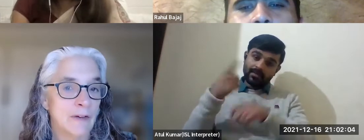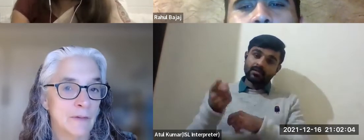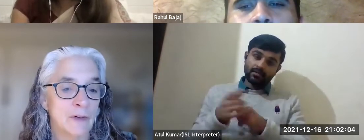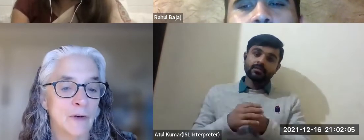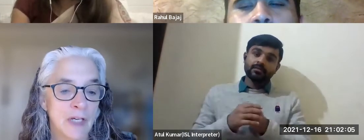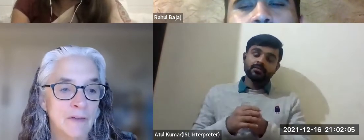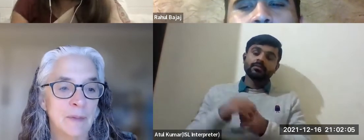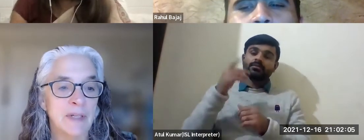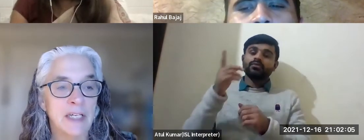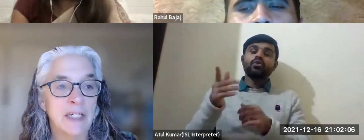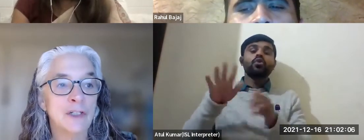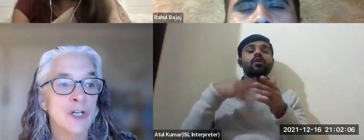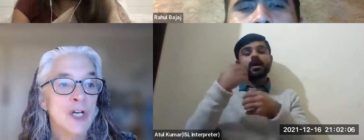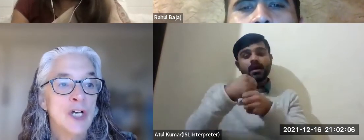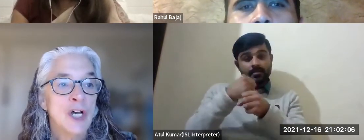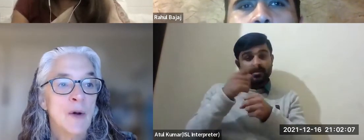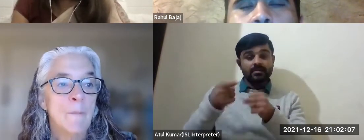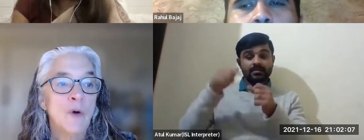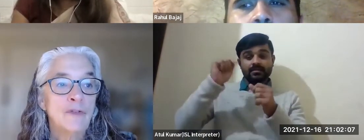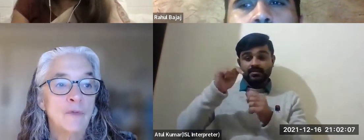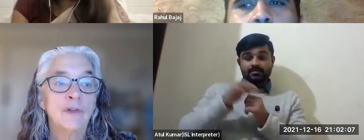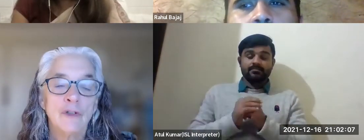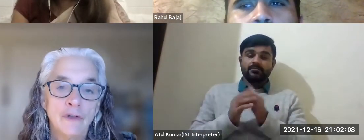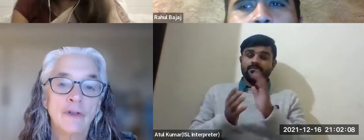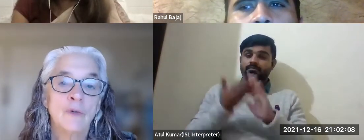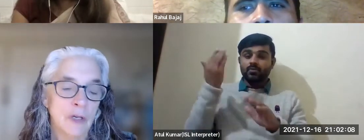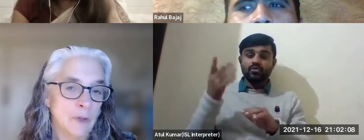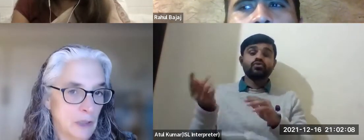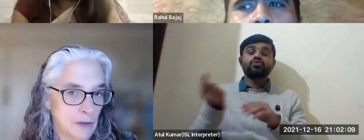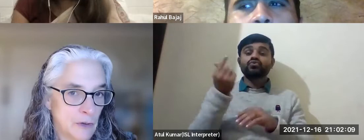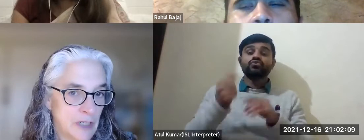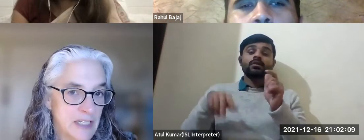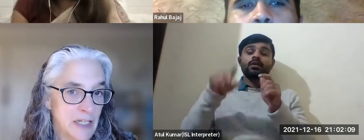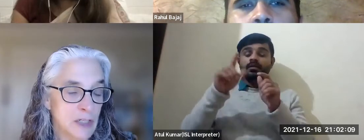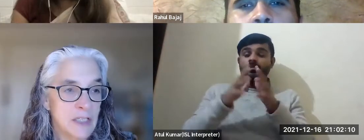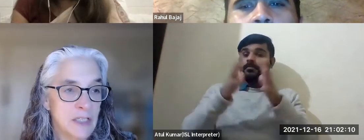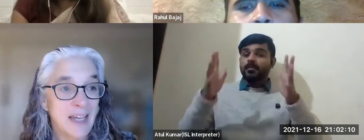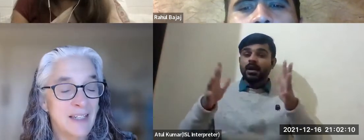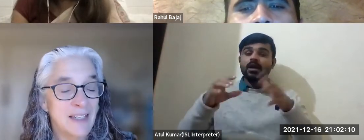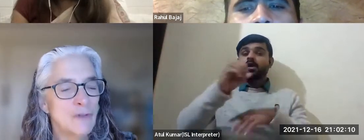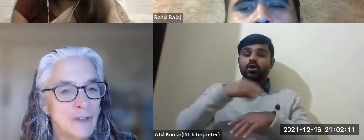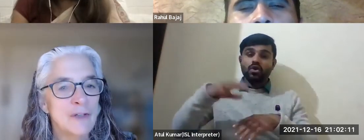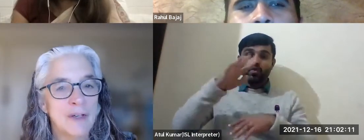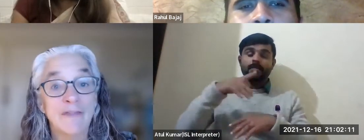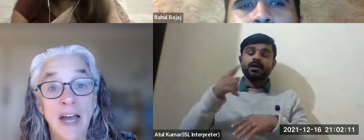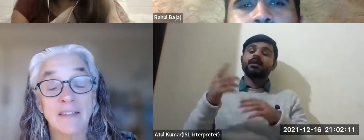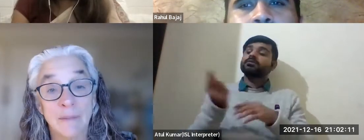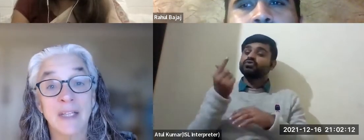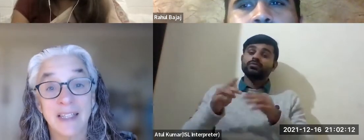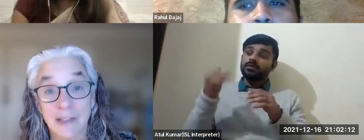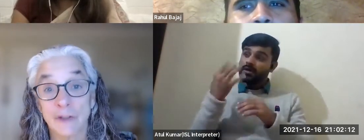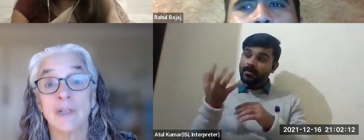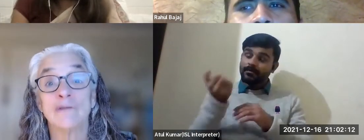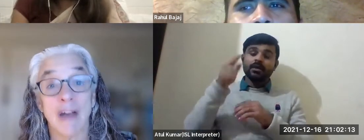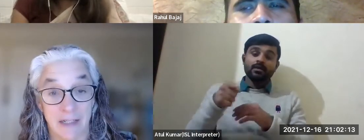or the government. But here, we're usually working with large organizations, and usually you can find